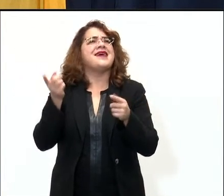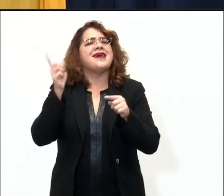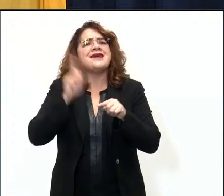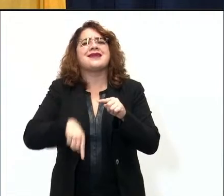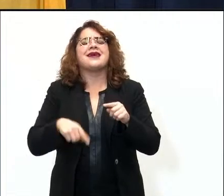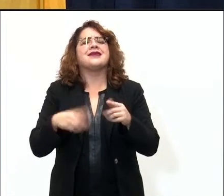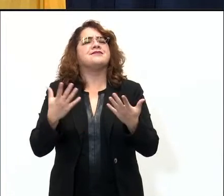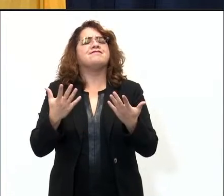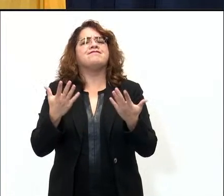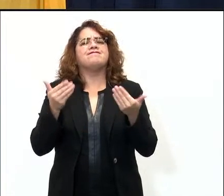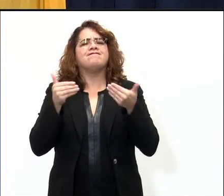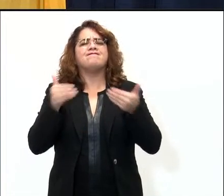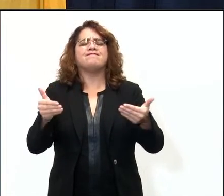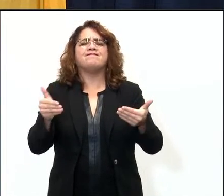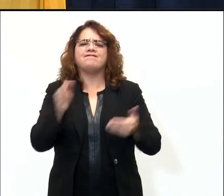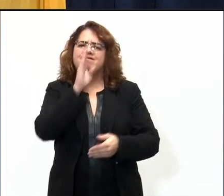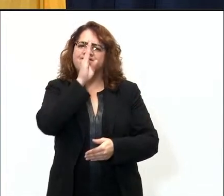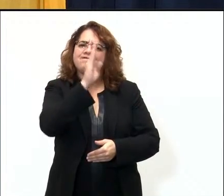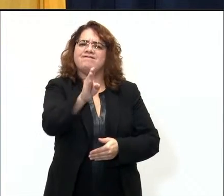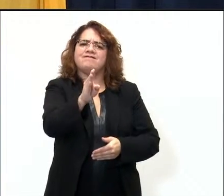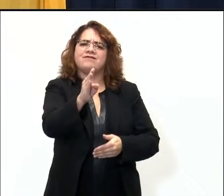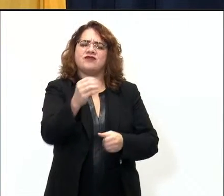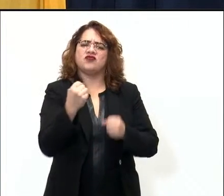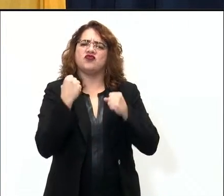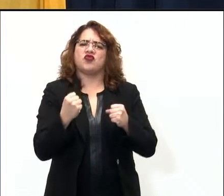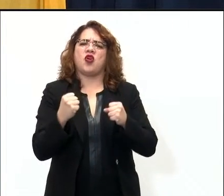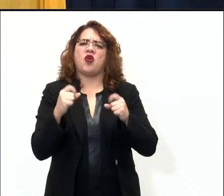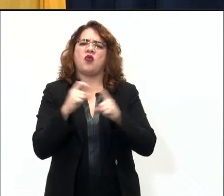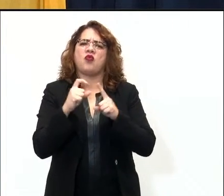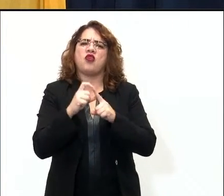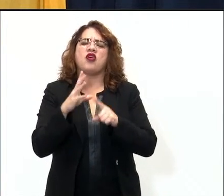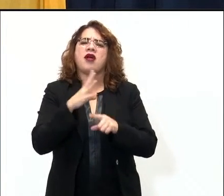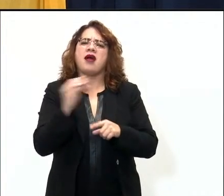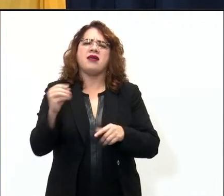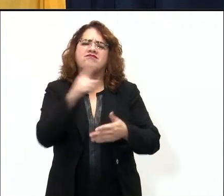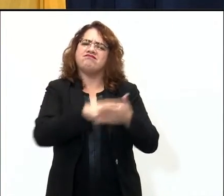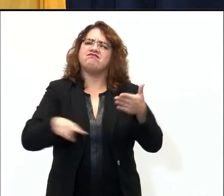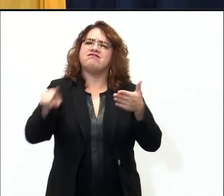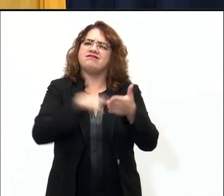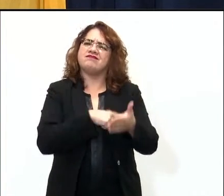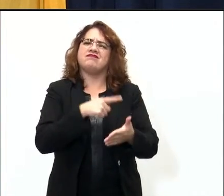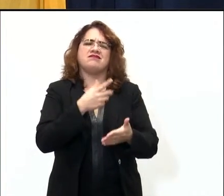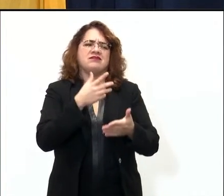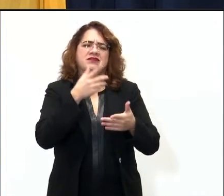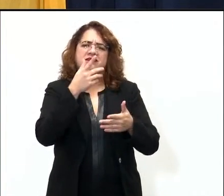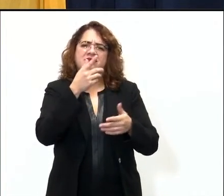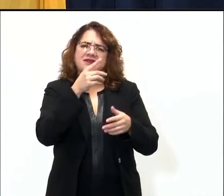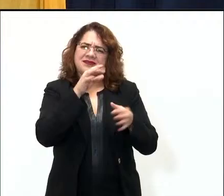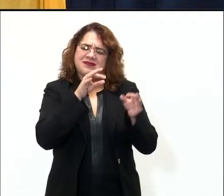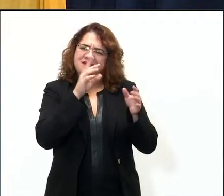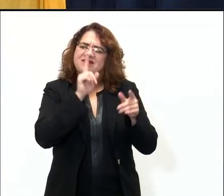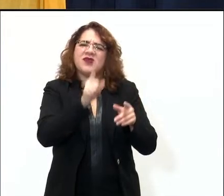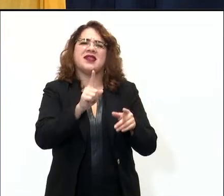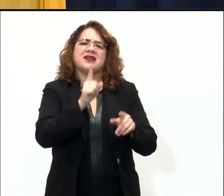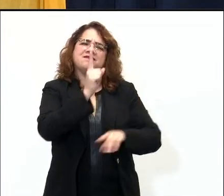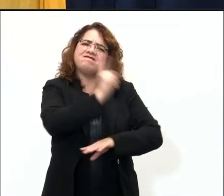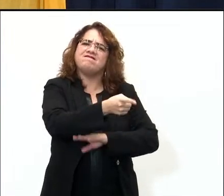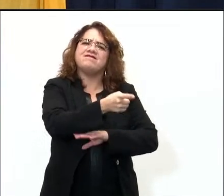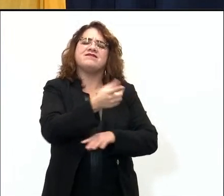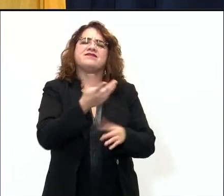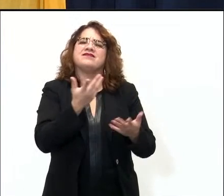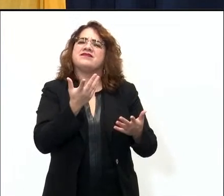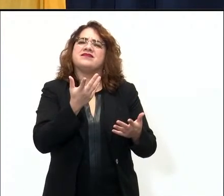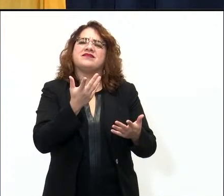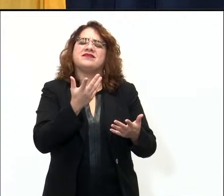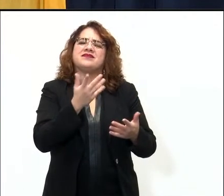use strong words to denounce what is happening in our nation's capital. And I think that for us to not be able to